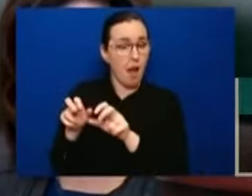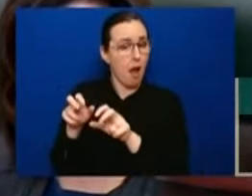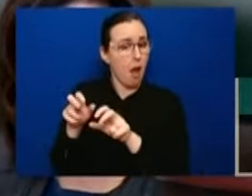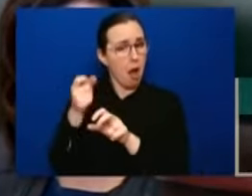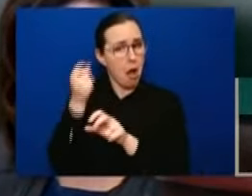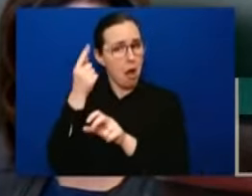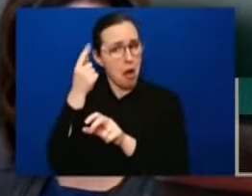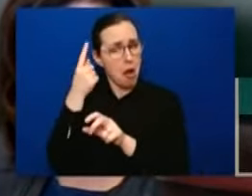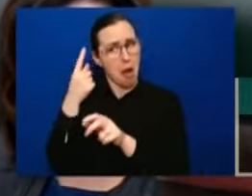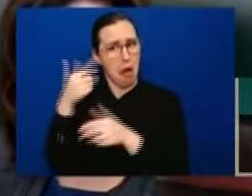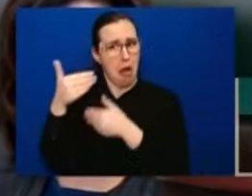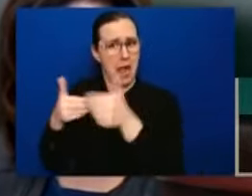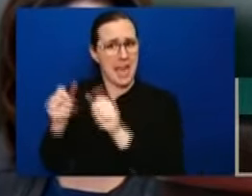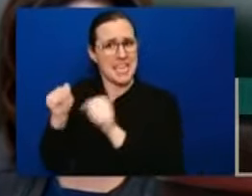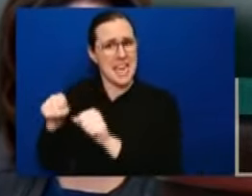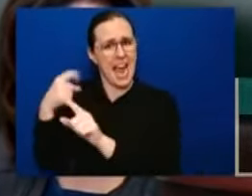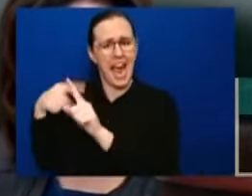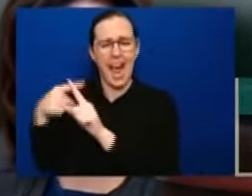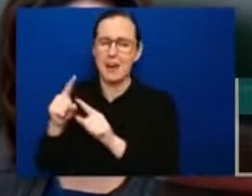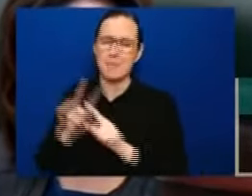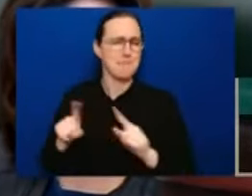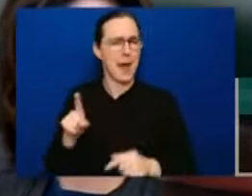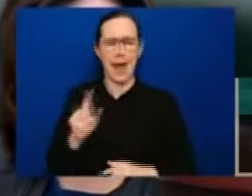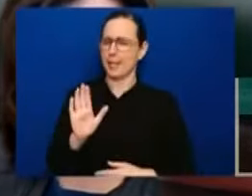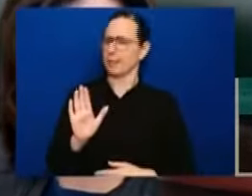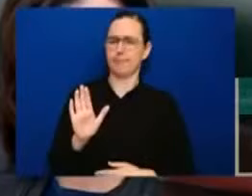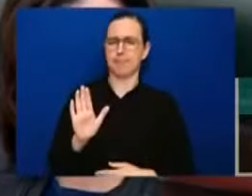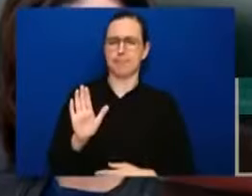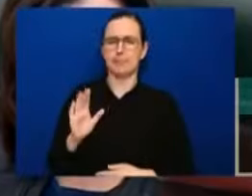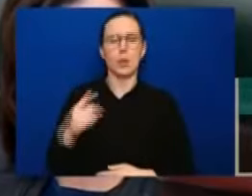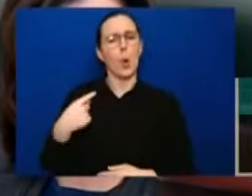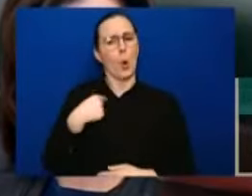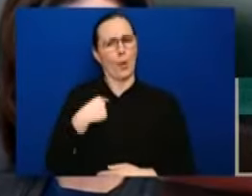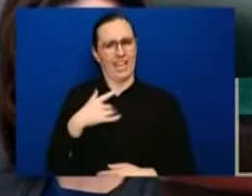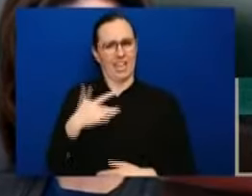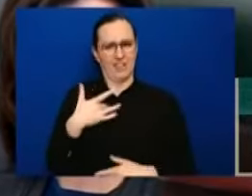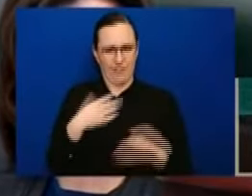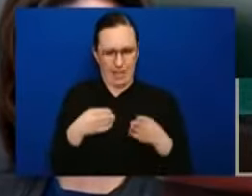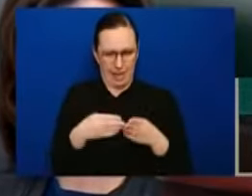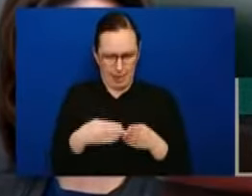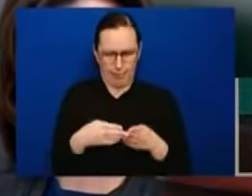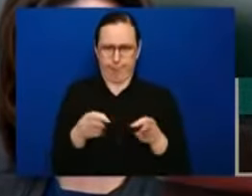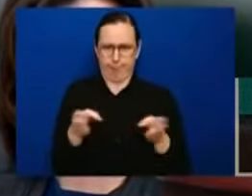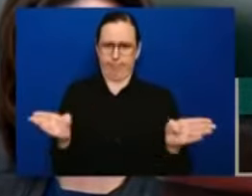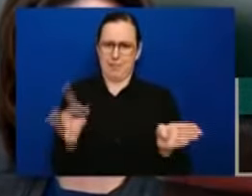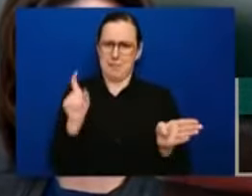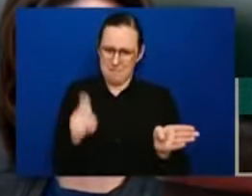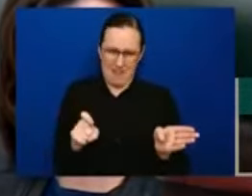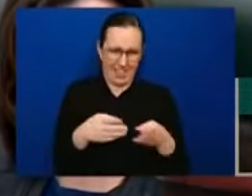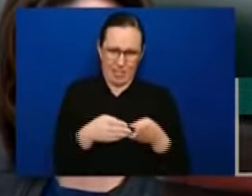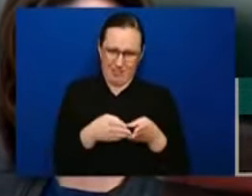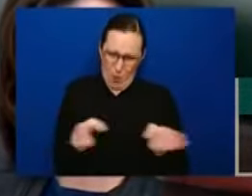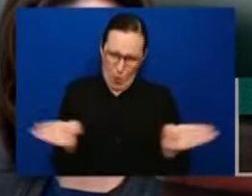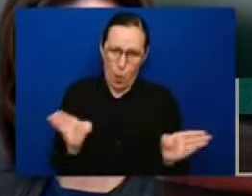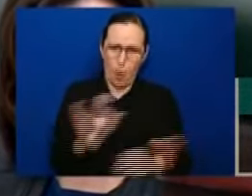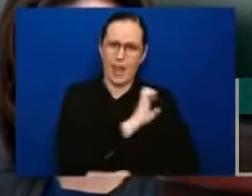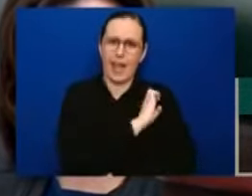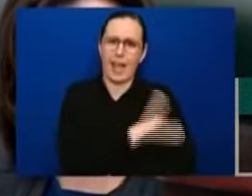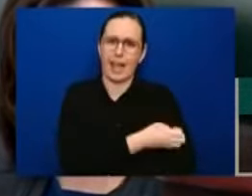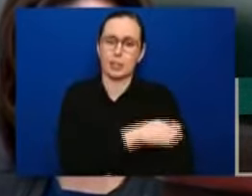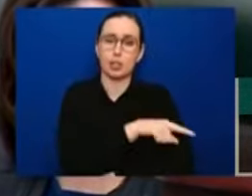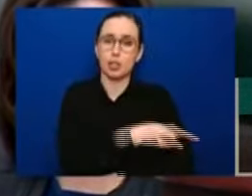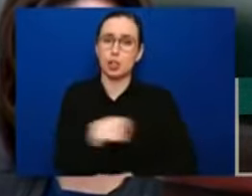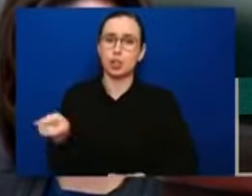real consequences environmentally and for the most vulnerable globally. Given the increased demand for oil and